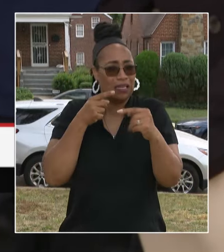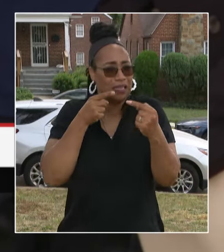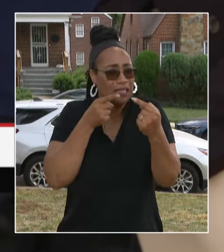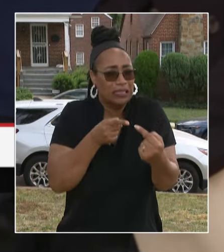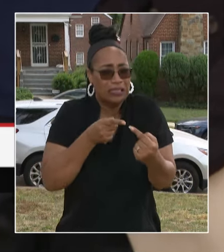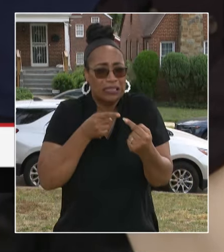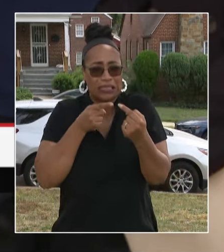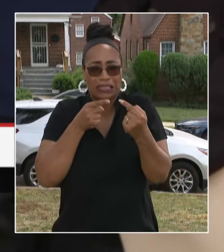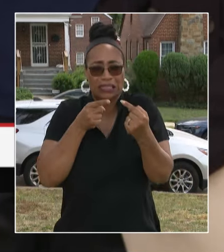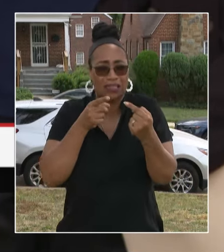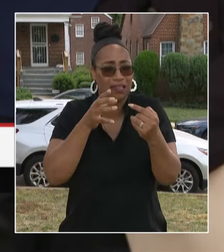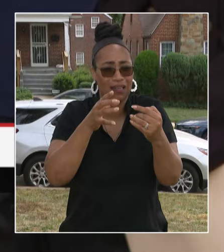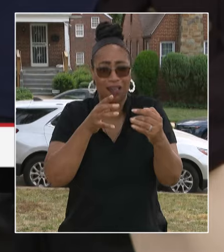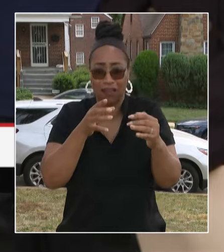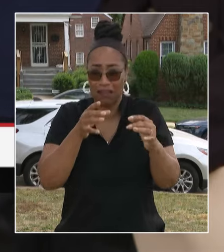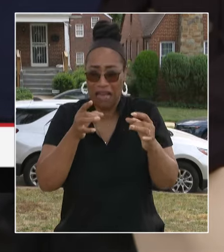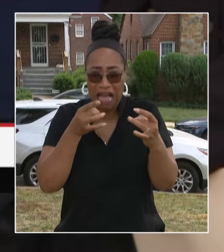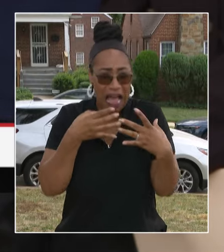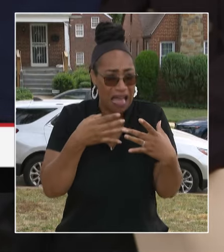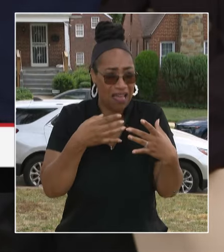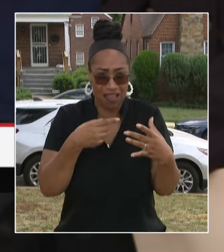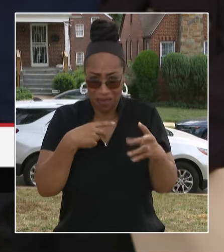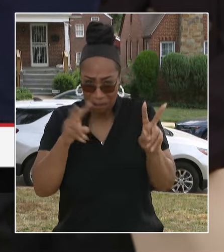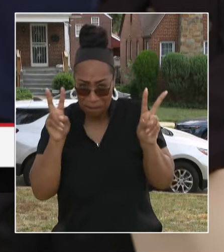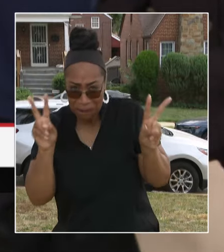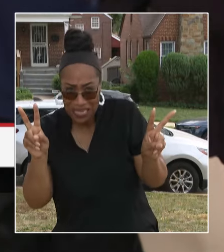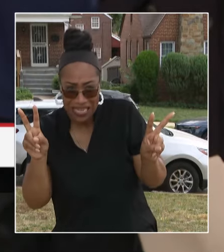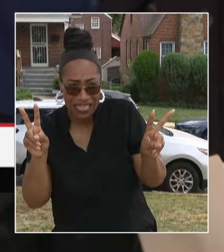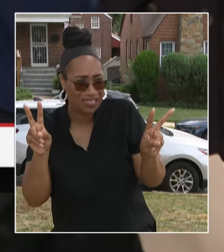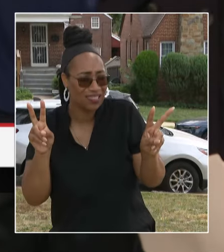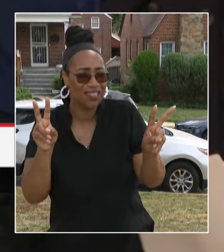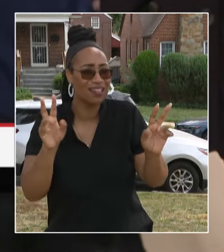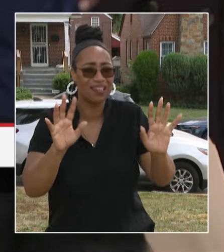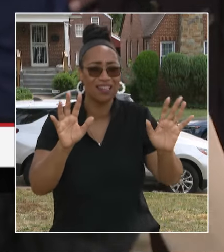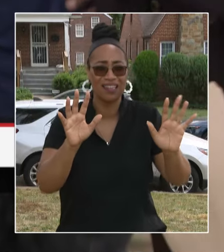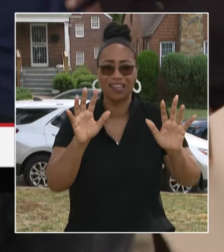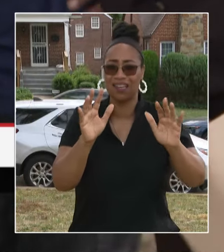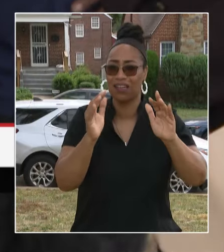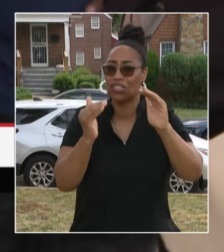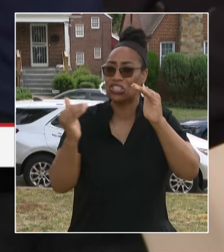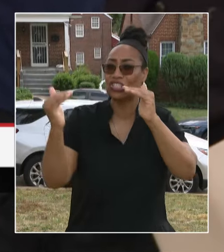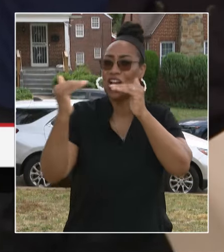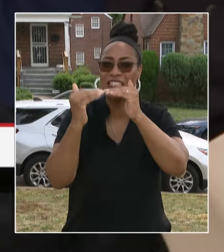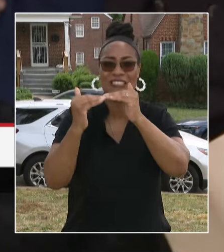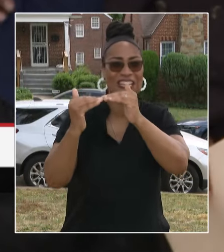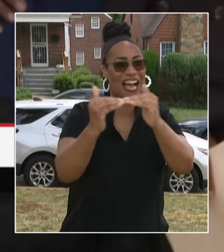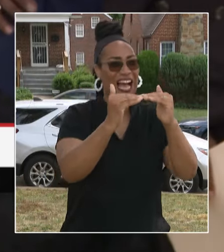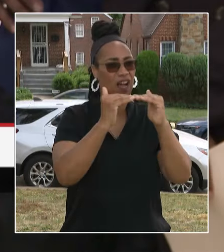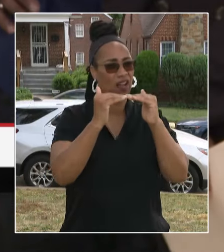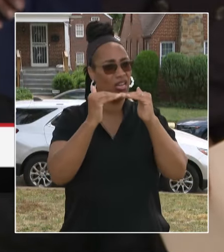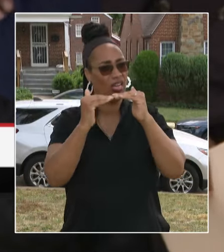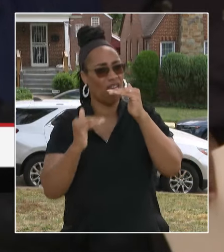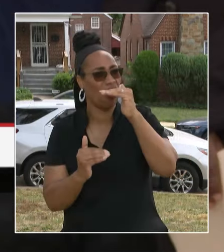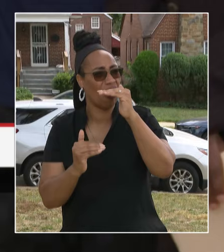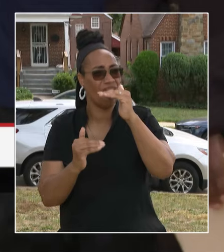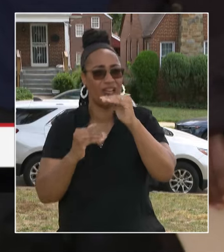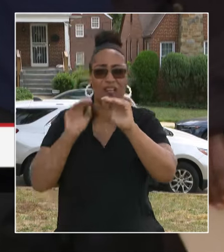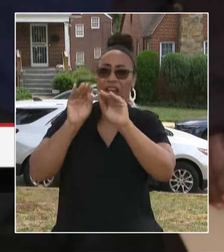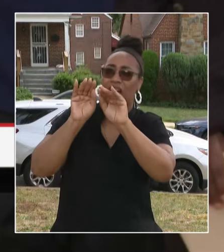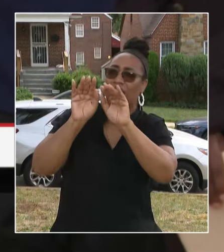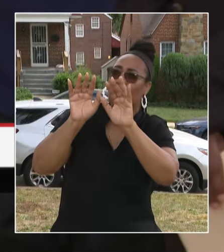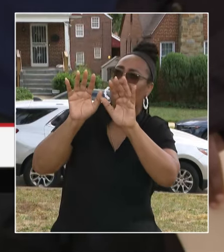just isn't always justice. And yet the dawn is ours before we knew it. Somehow we do it. Somehow